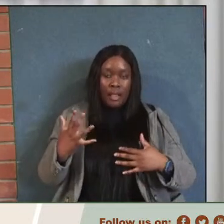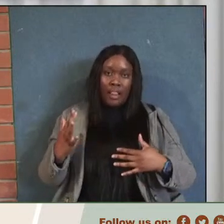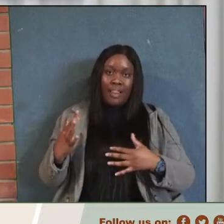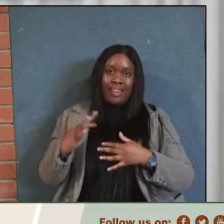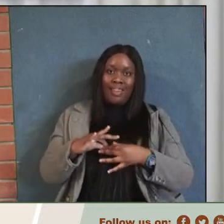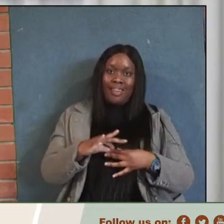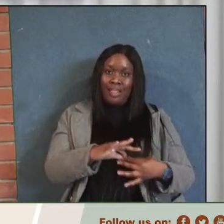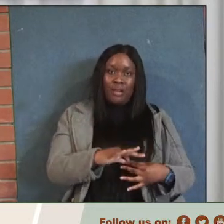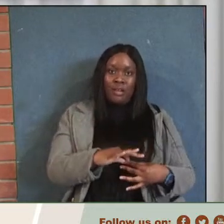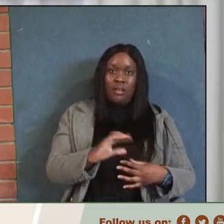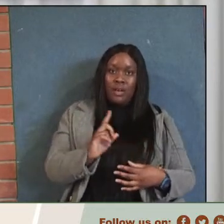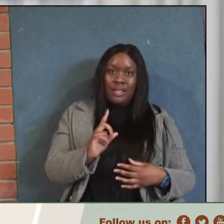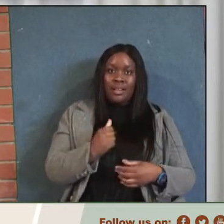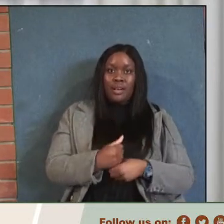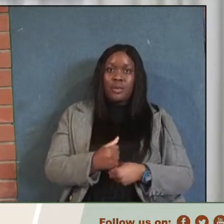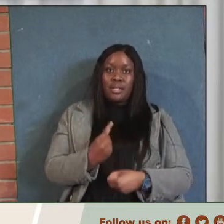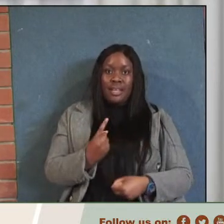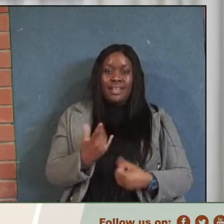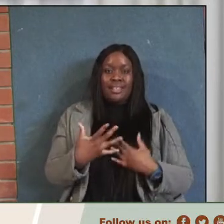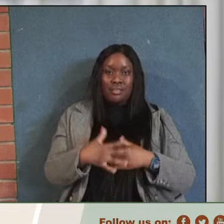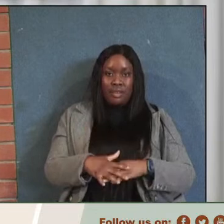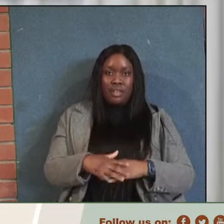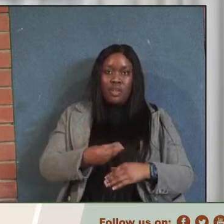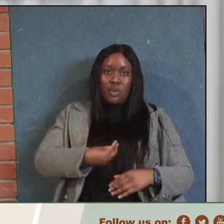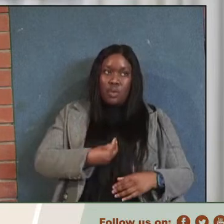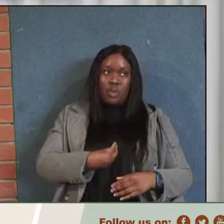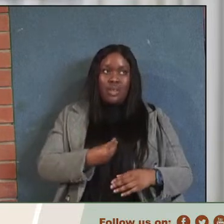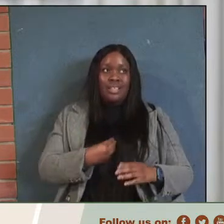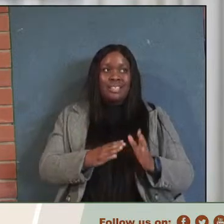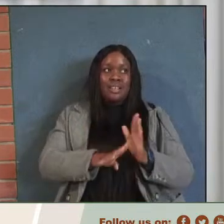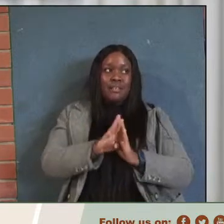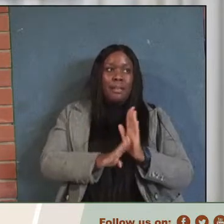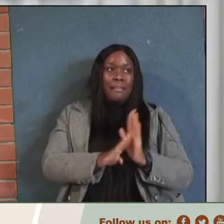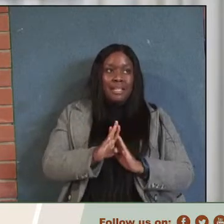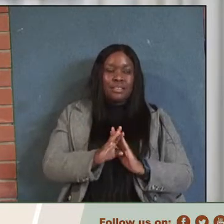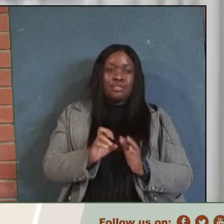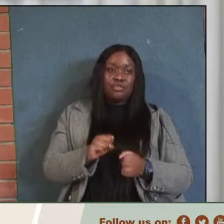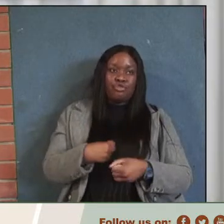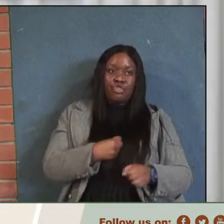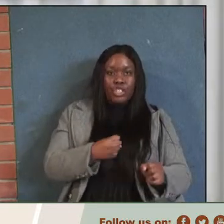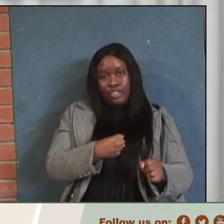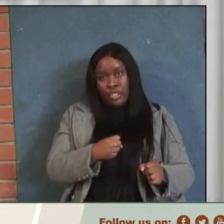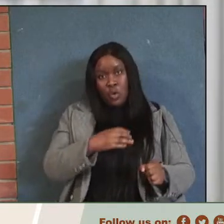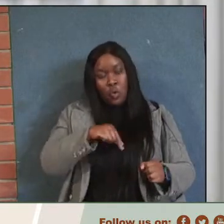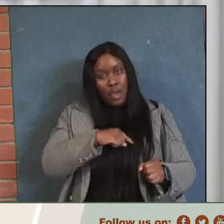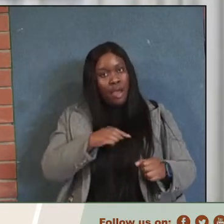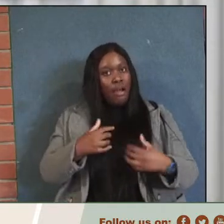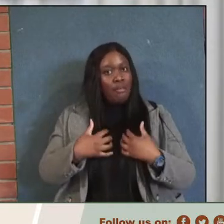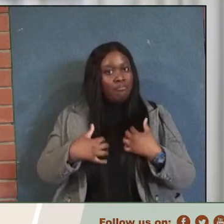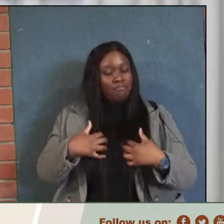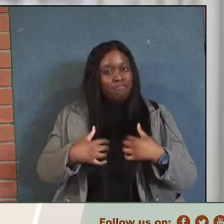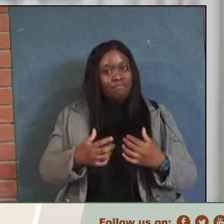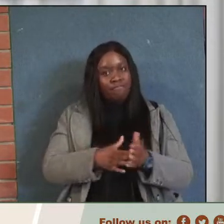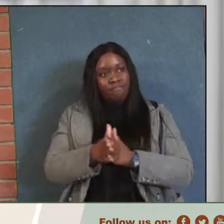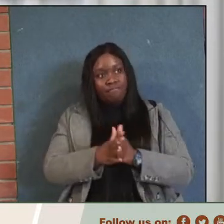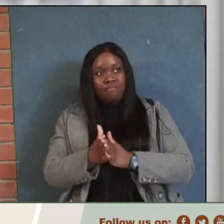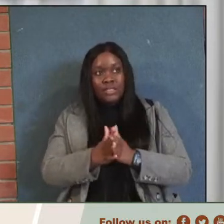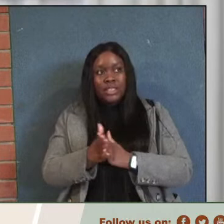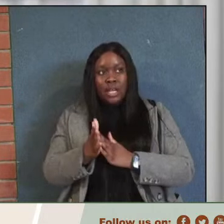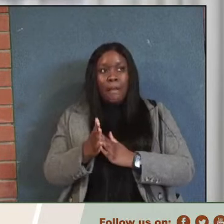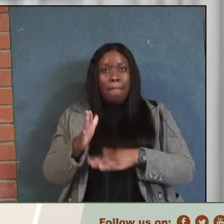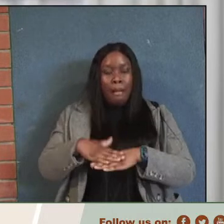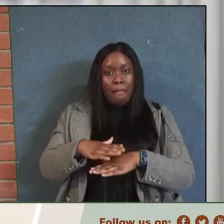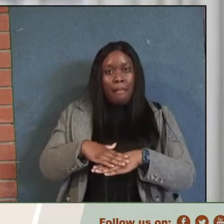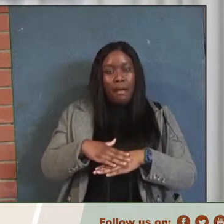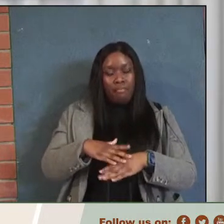the Gauteng Integrated Youth Development Strategy, and we look forward to the increased robust debates